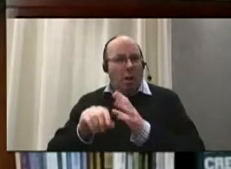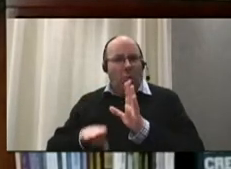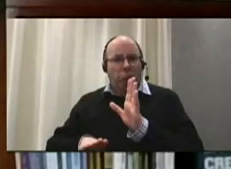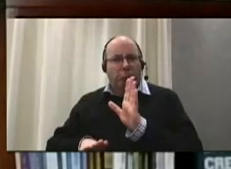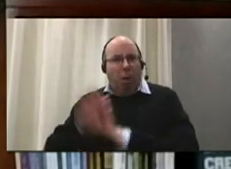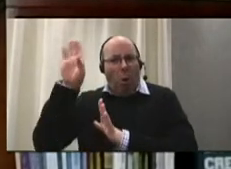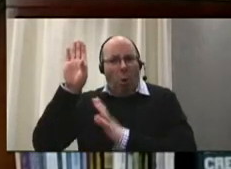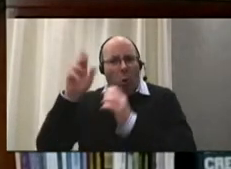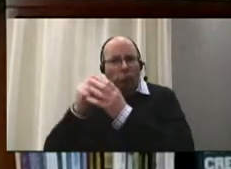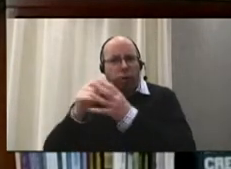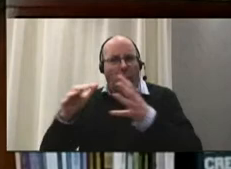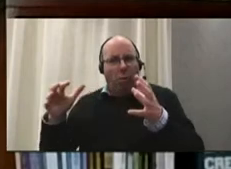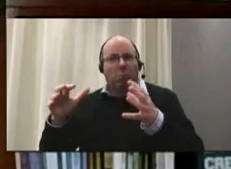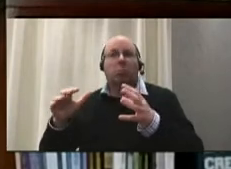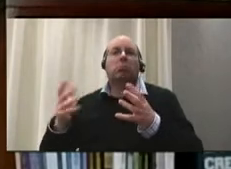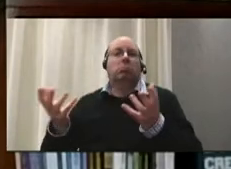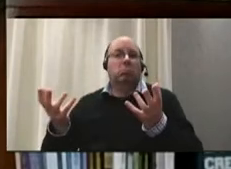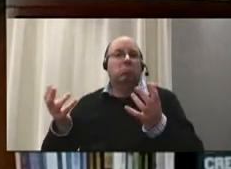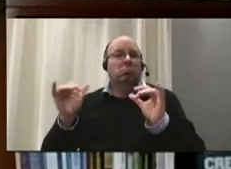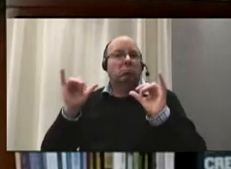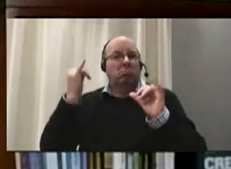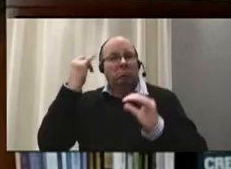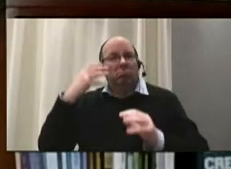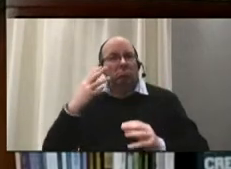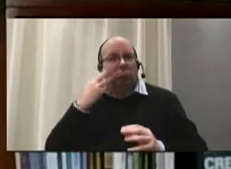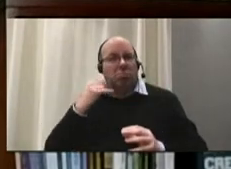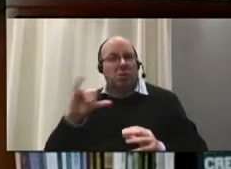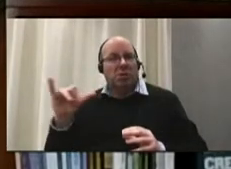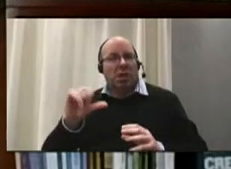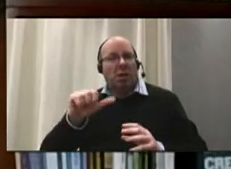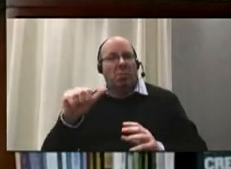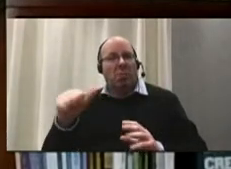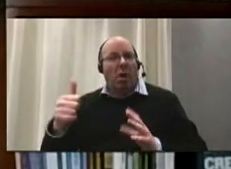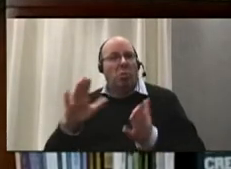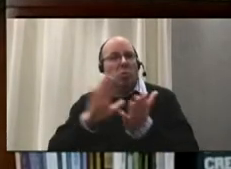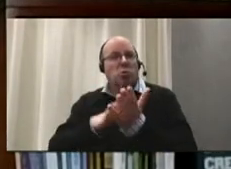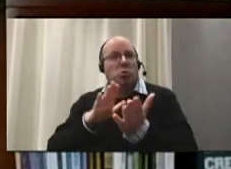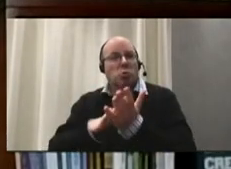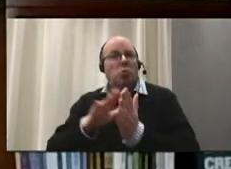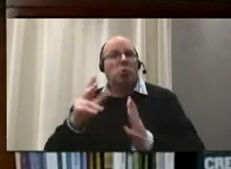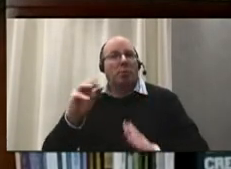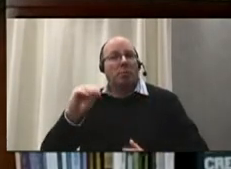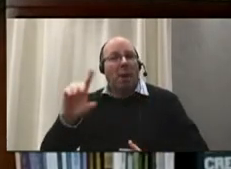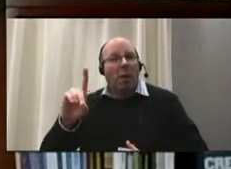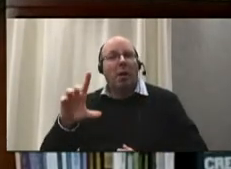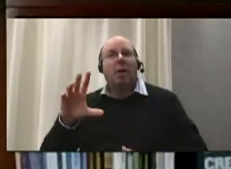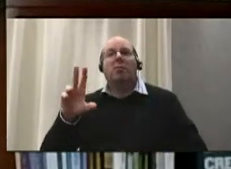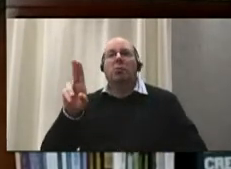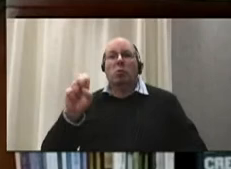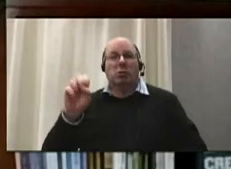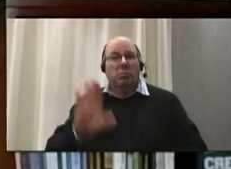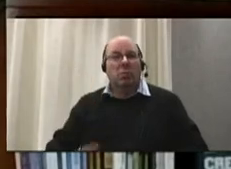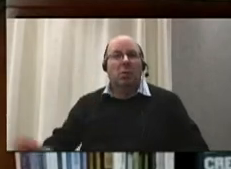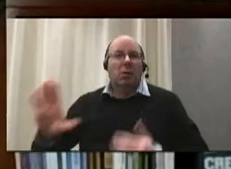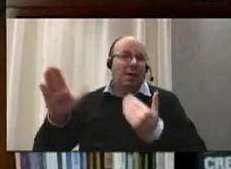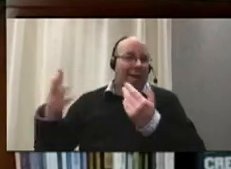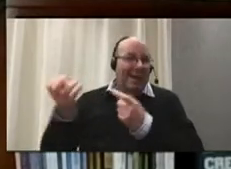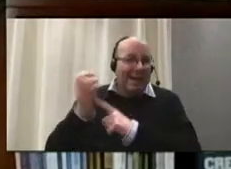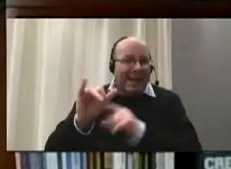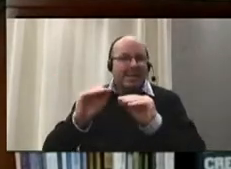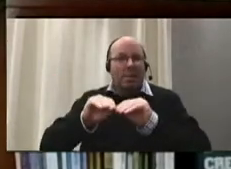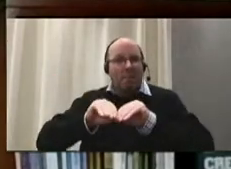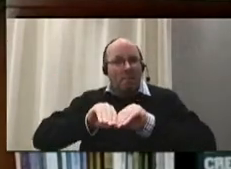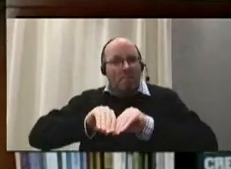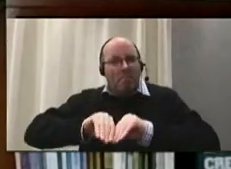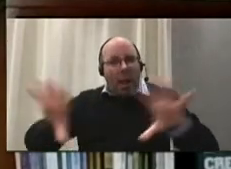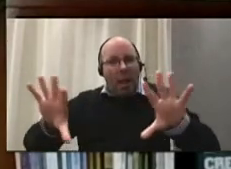state and nation. Because here, this variant is highly transmissible, very contagious, and impacted